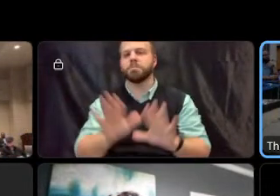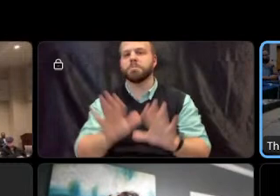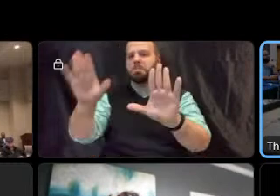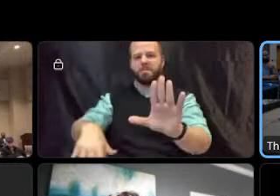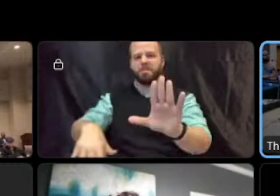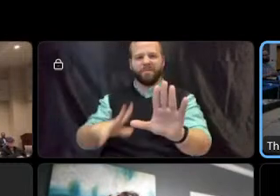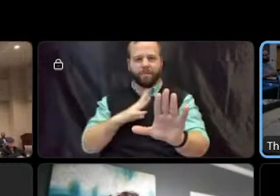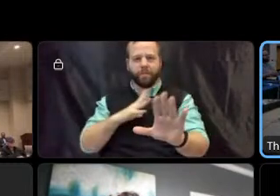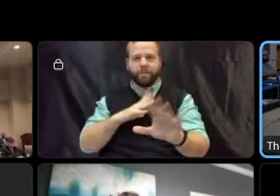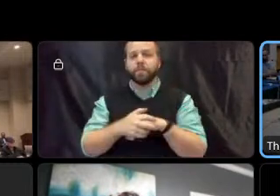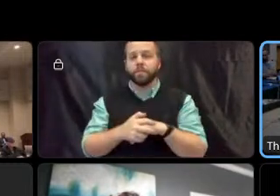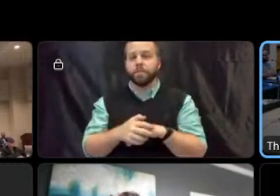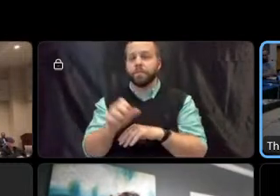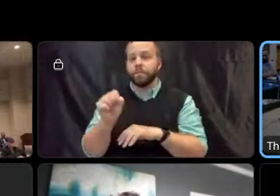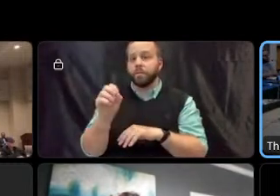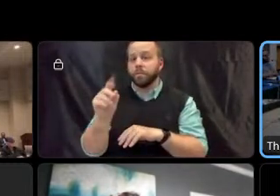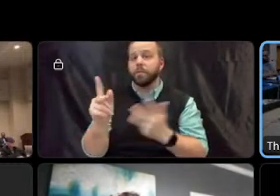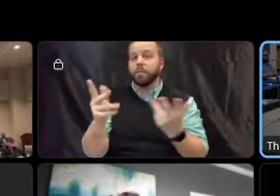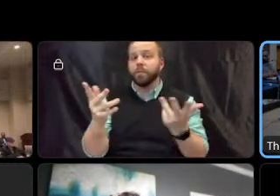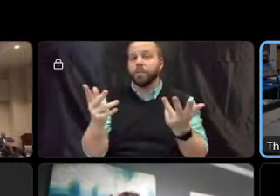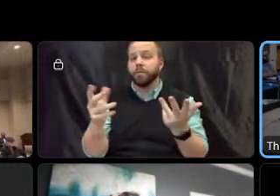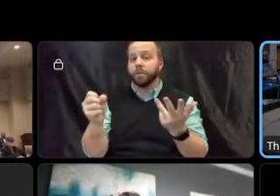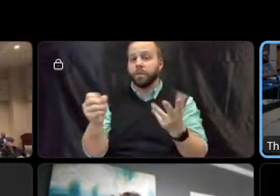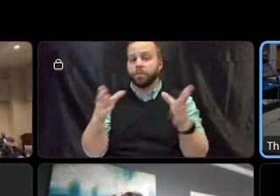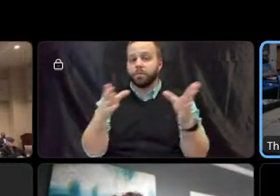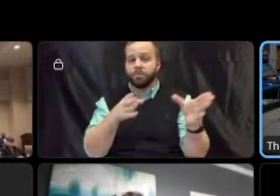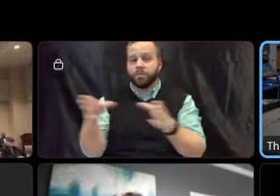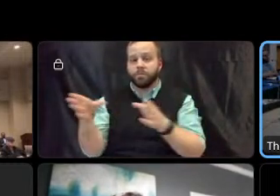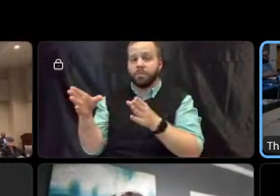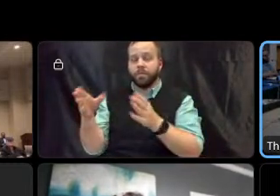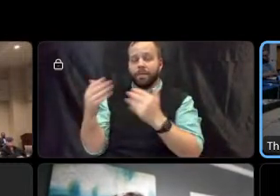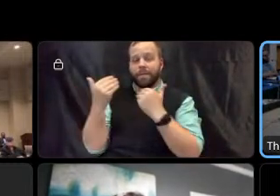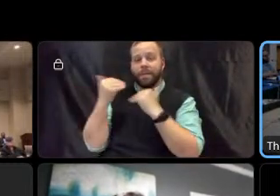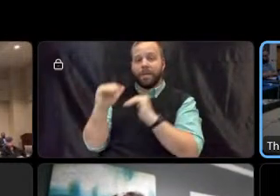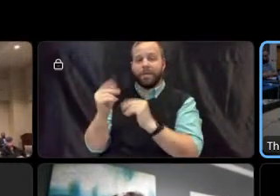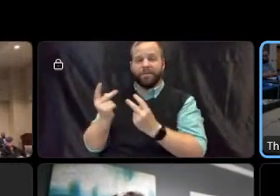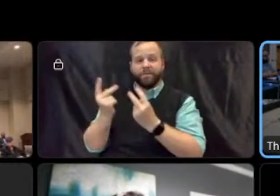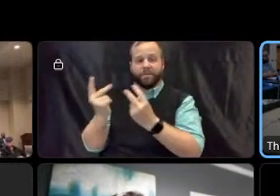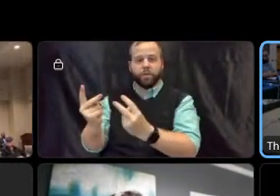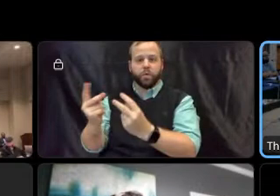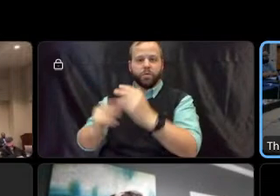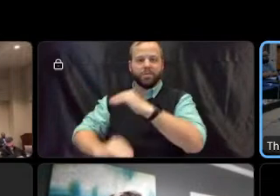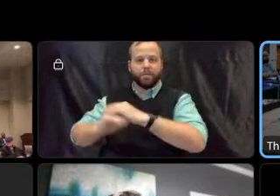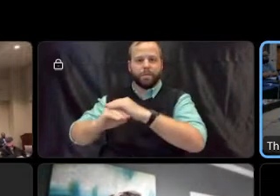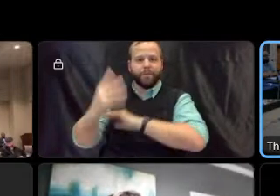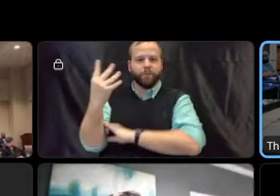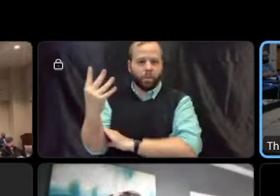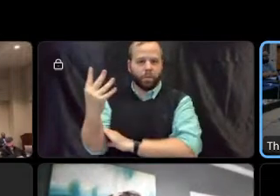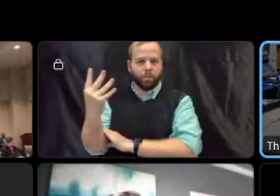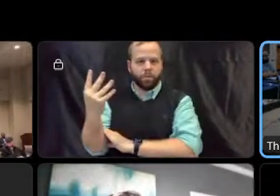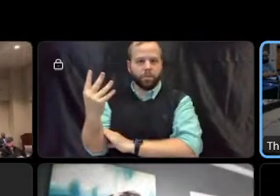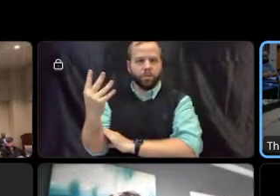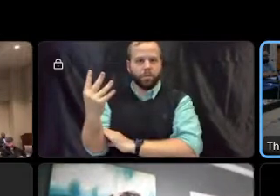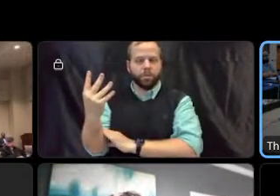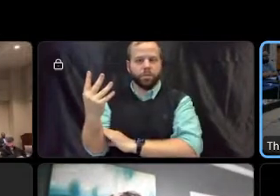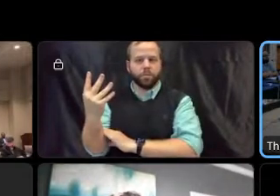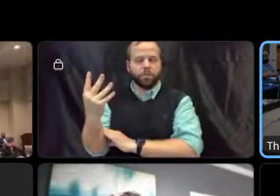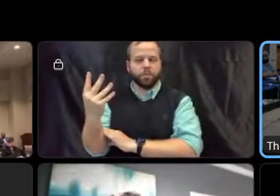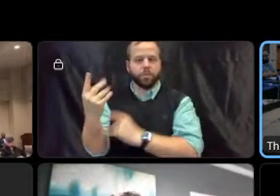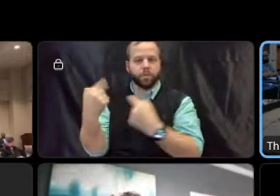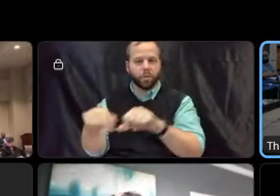So, yeah, the plan was to limit the guests to 4 guests at a time. The